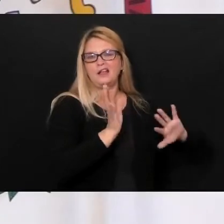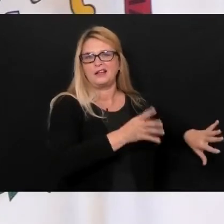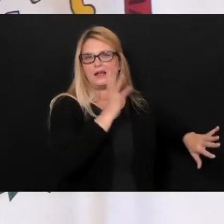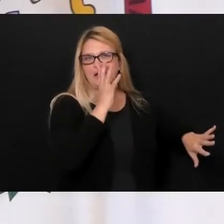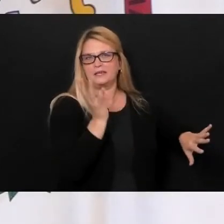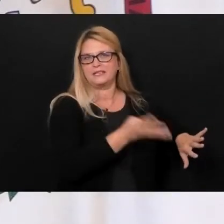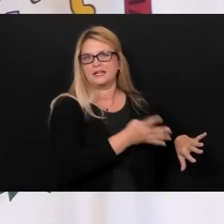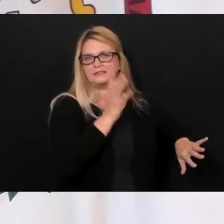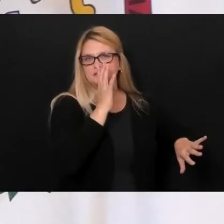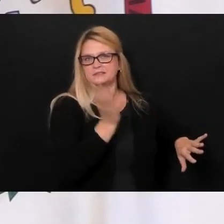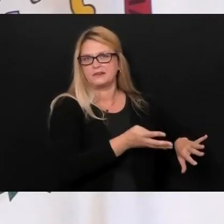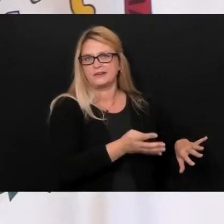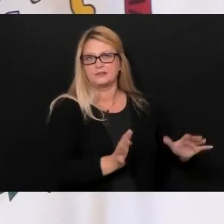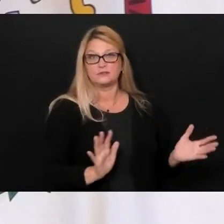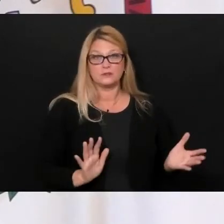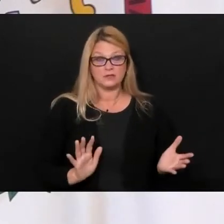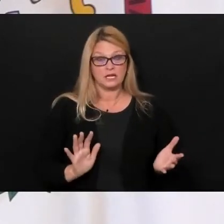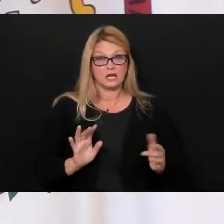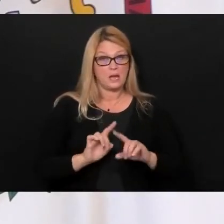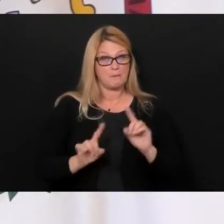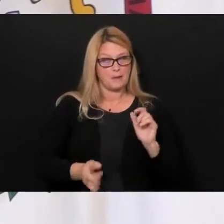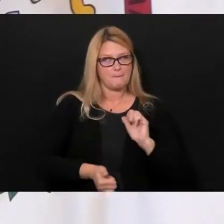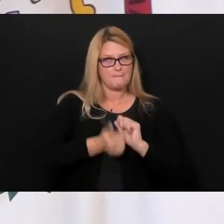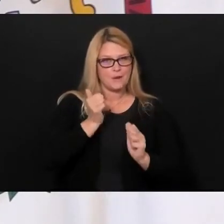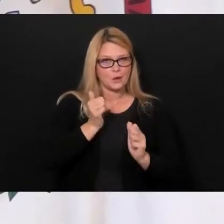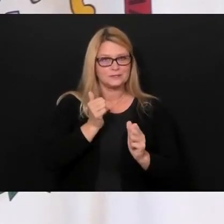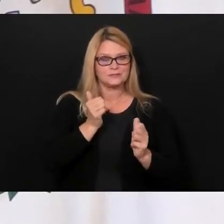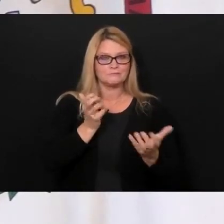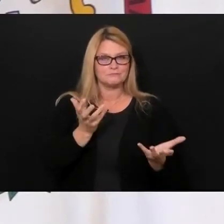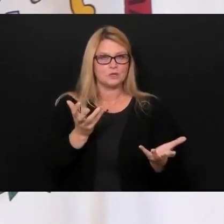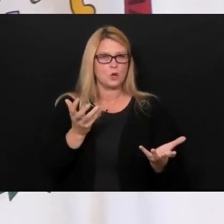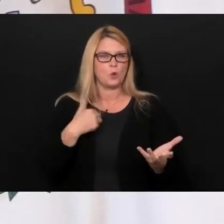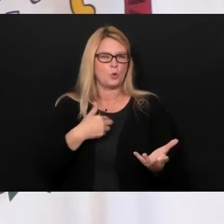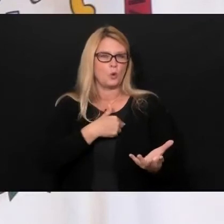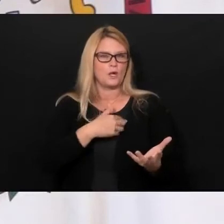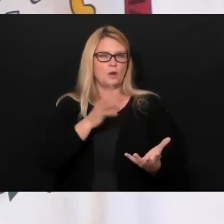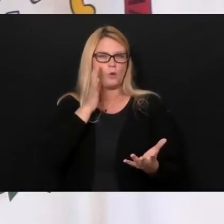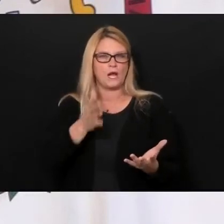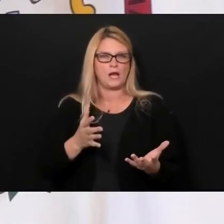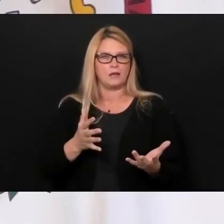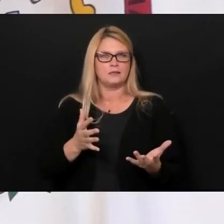them a cracker every now and then, but for the most part, we're going to